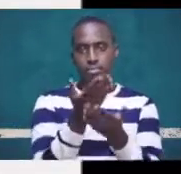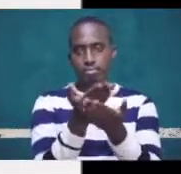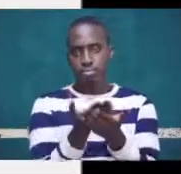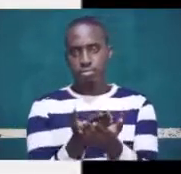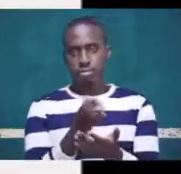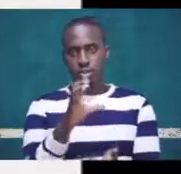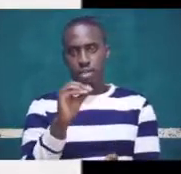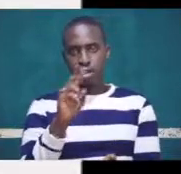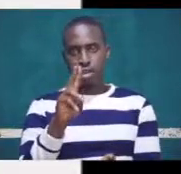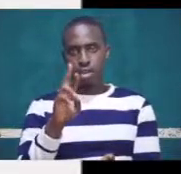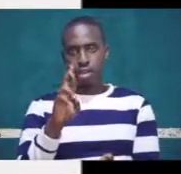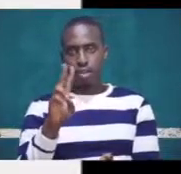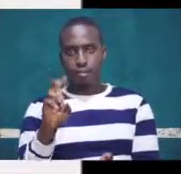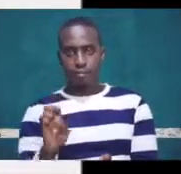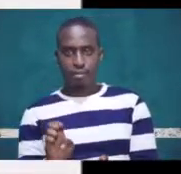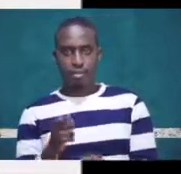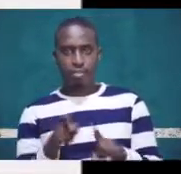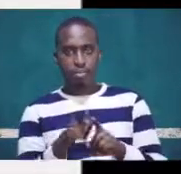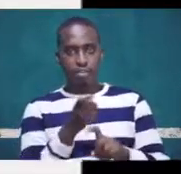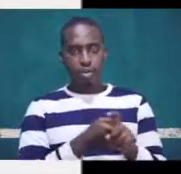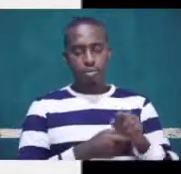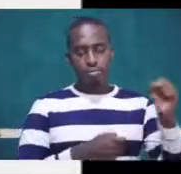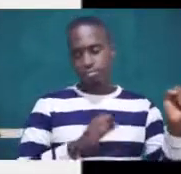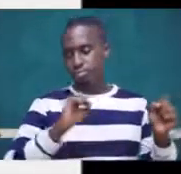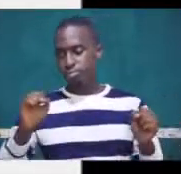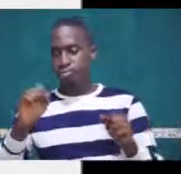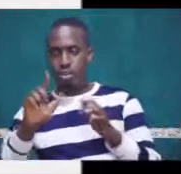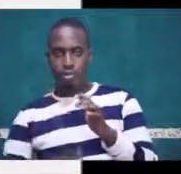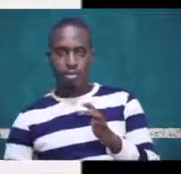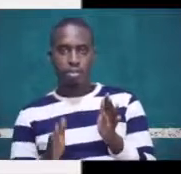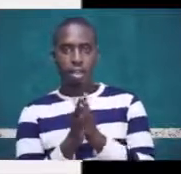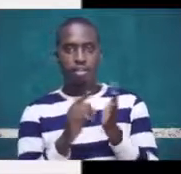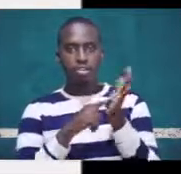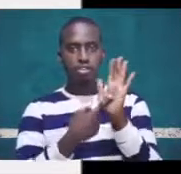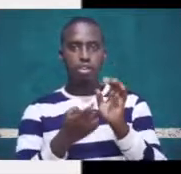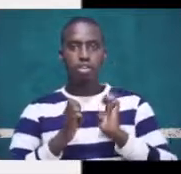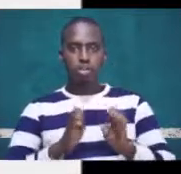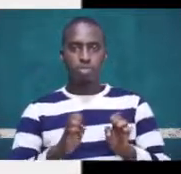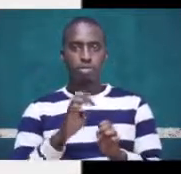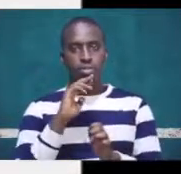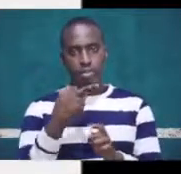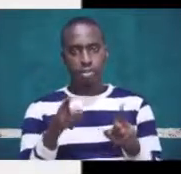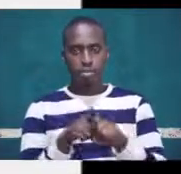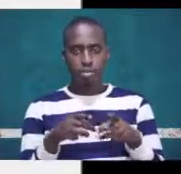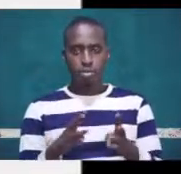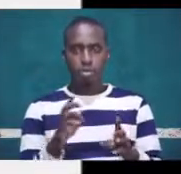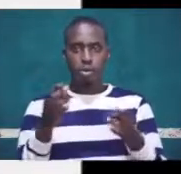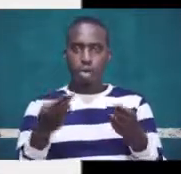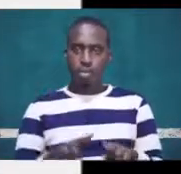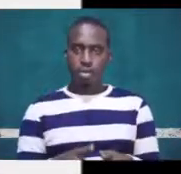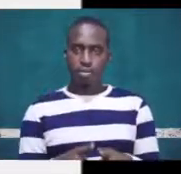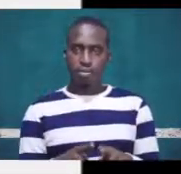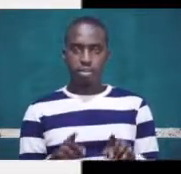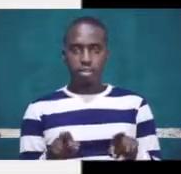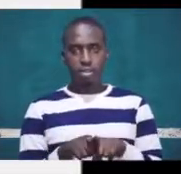demand curve slopes from left to right downwards. And we saw the economical reasons as to why that happens.